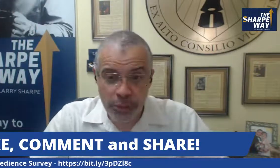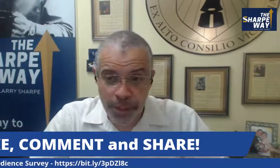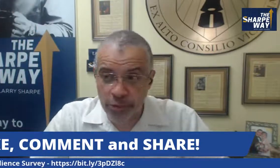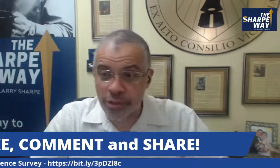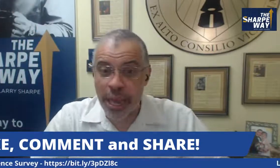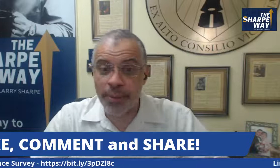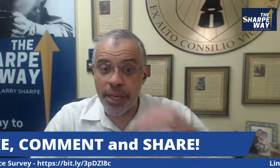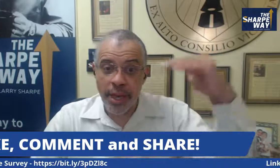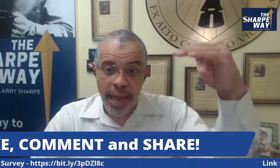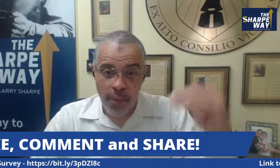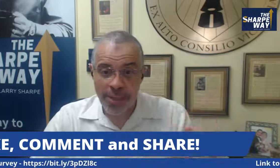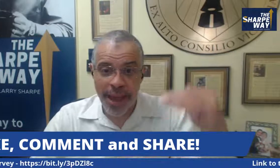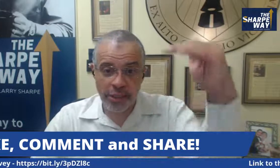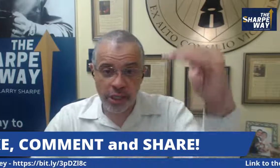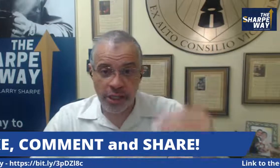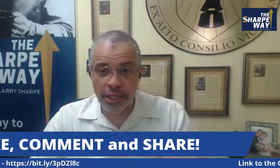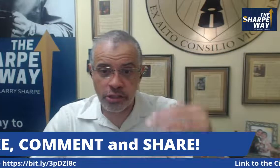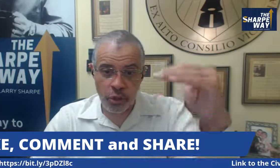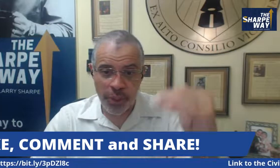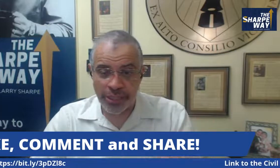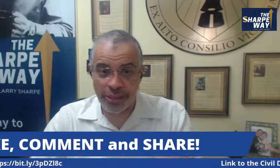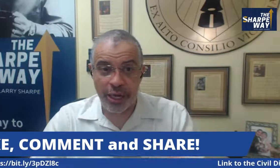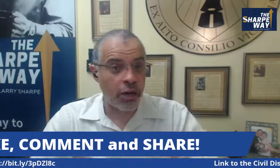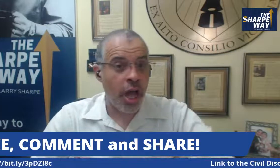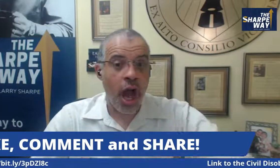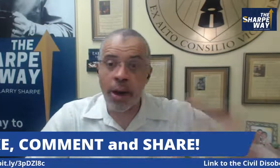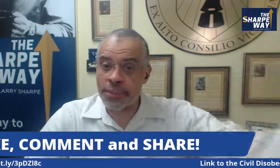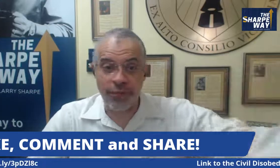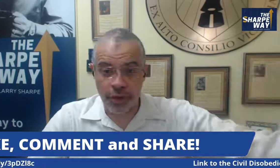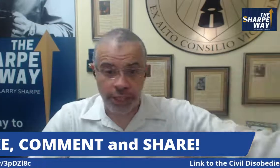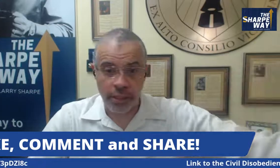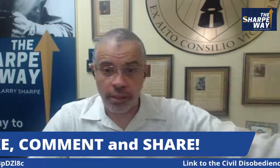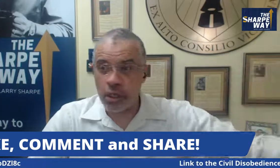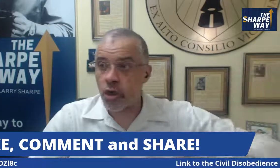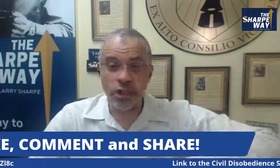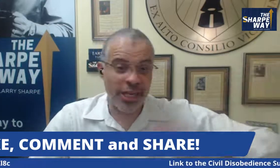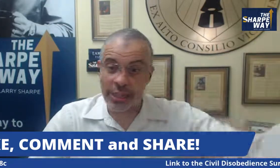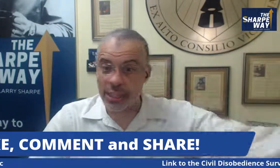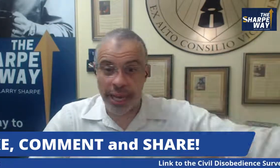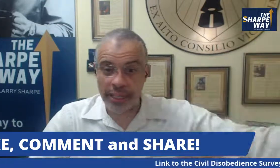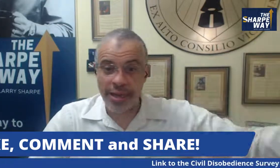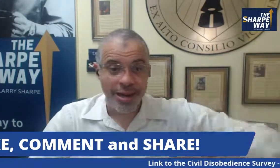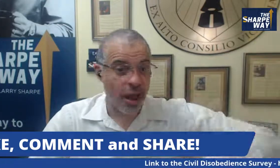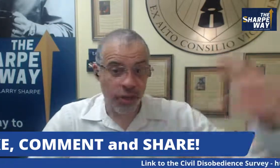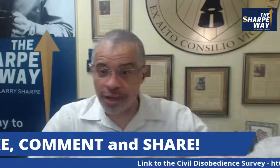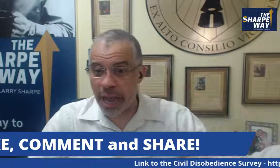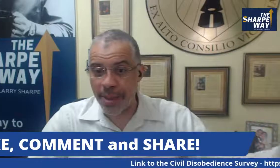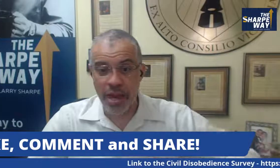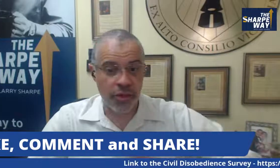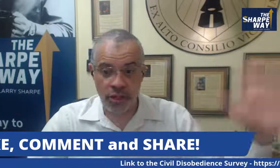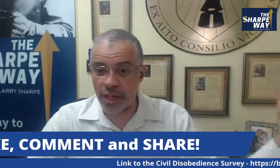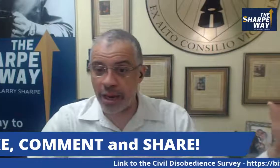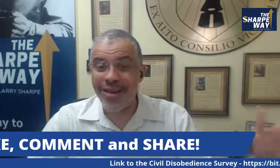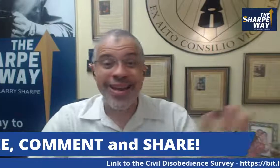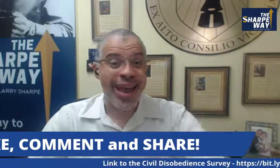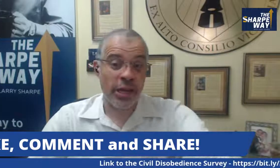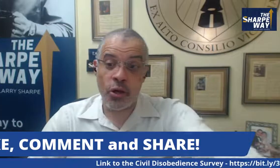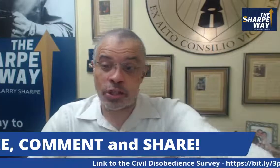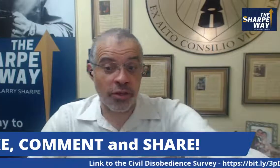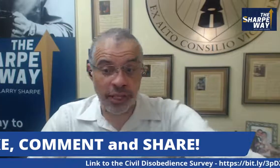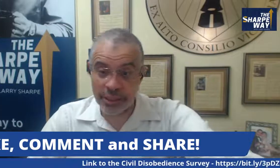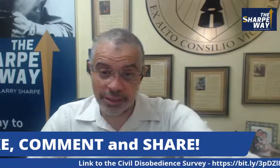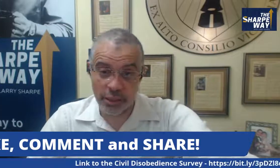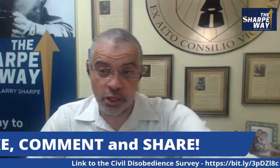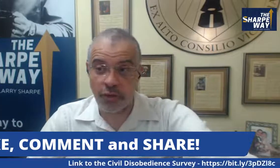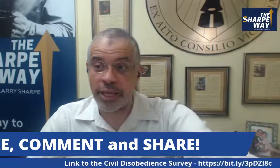keeps my sponsors happy. And what I'm asking you in these 2 pieces here, 100% free. Costs you nothing to like, nothing to comment, nothing to share, and it